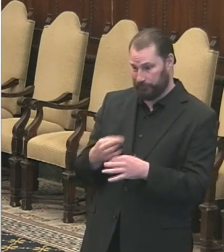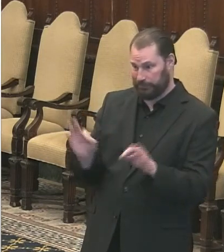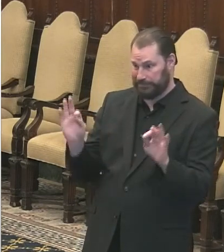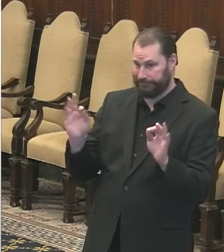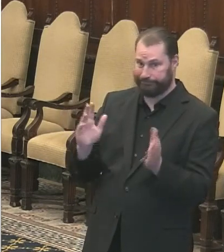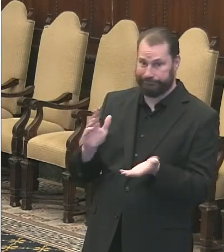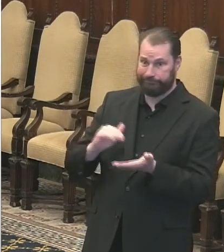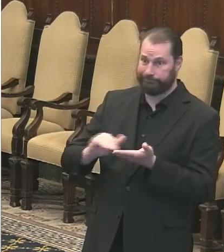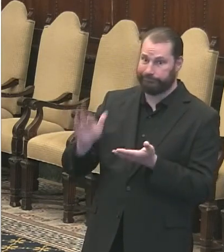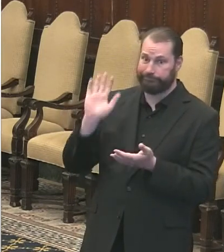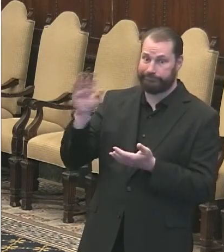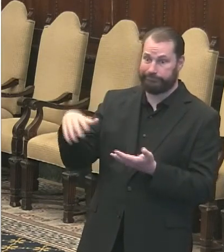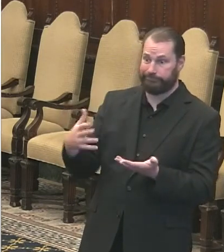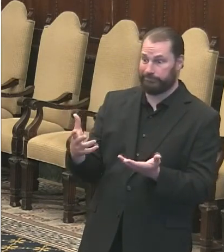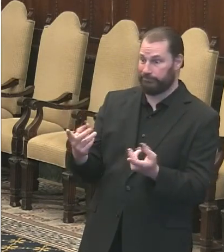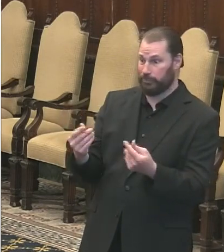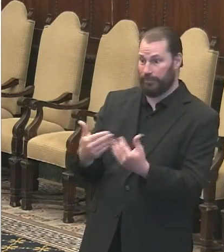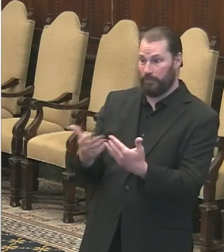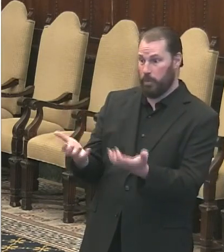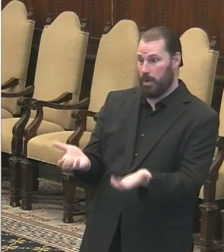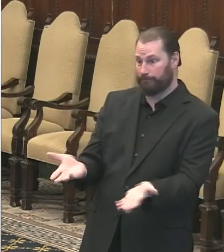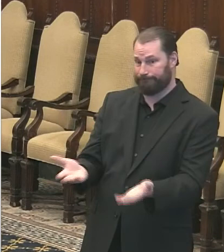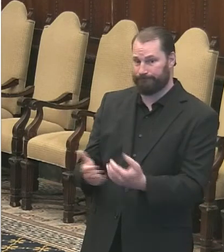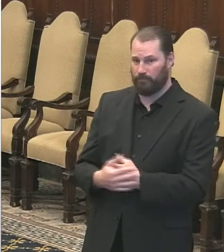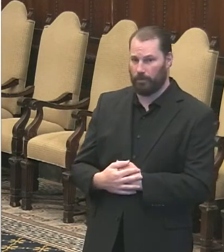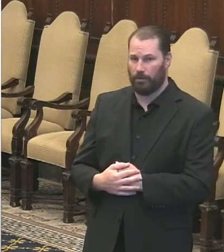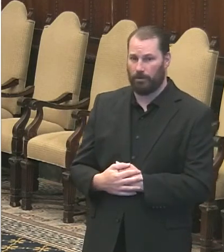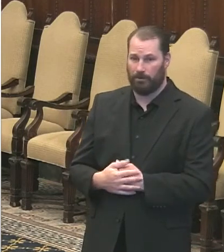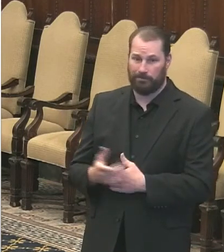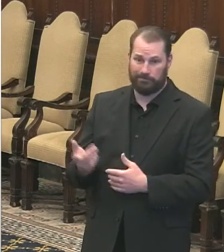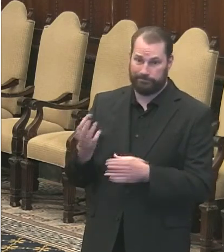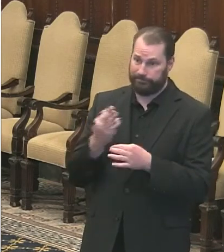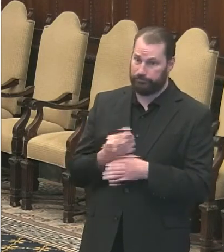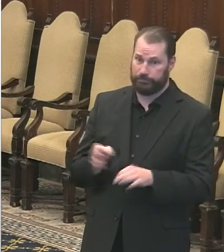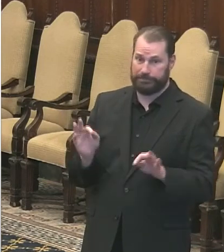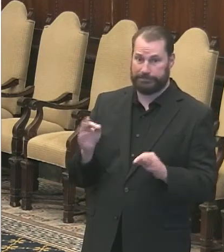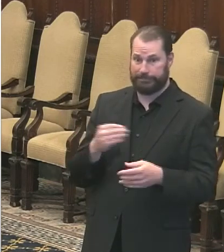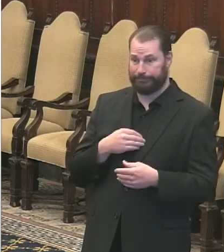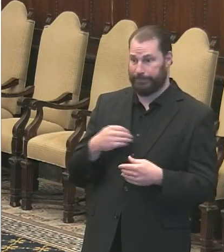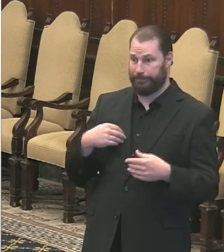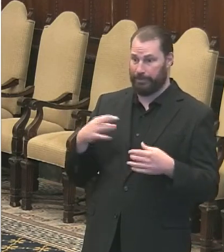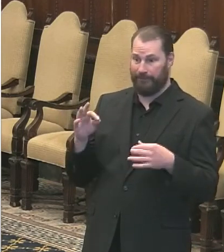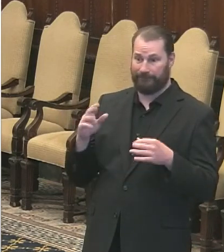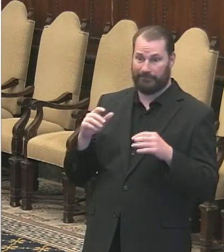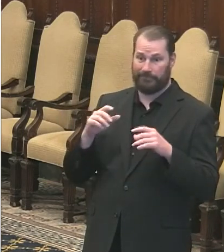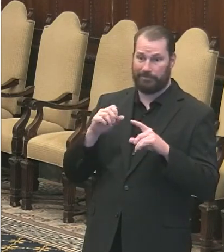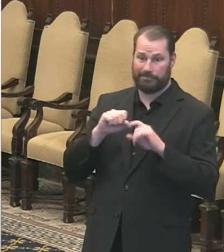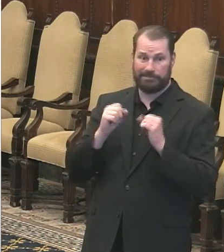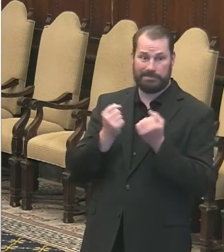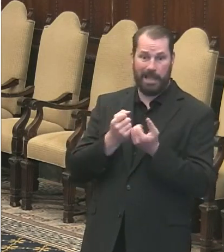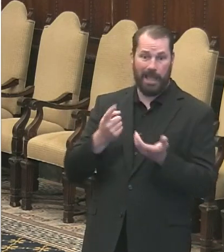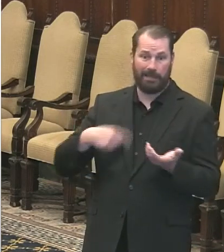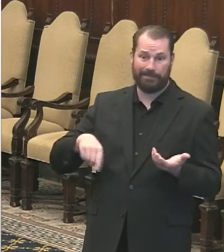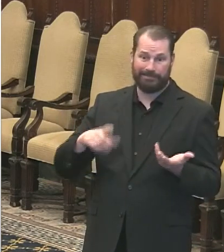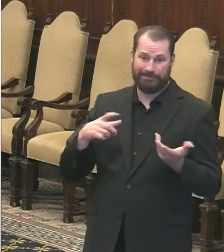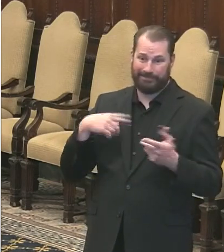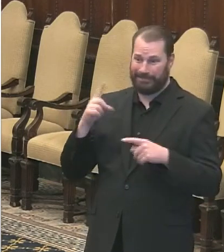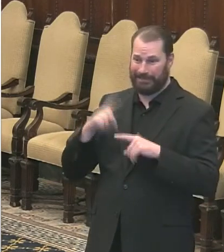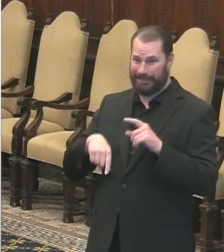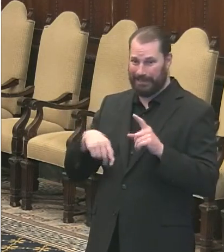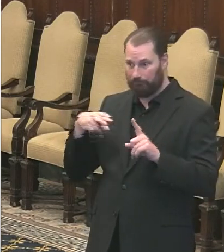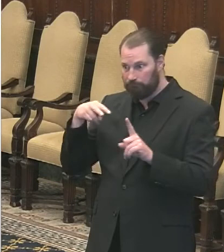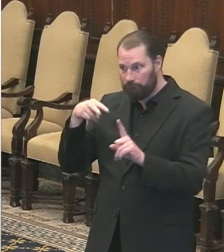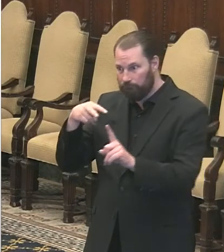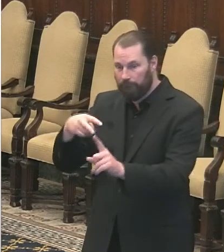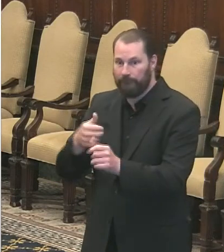own as free members of our society. And I'm not sure we could require a check-in in any sort of way.